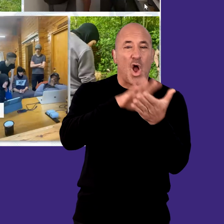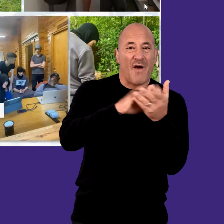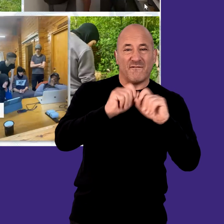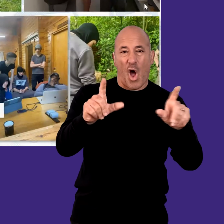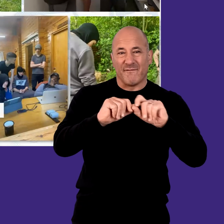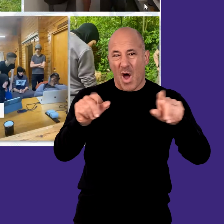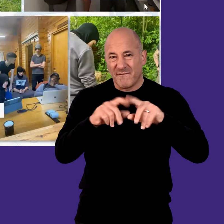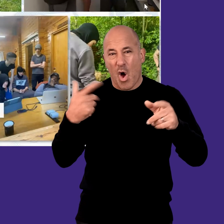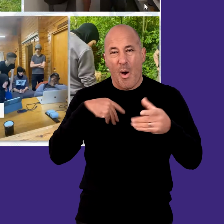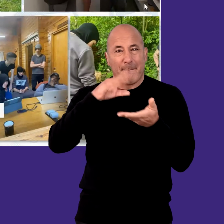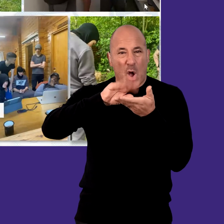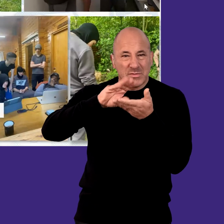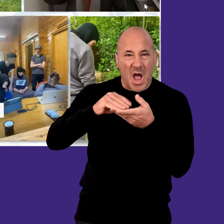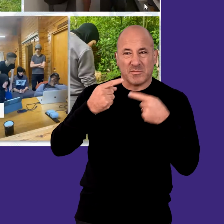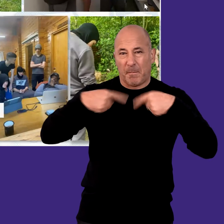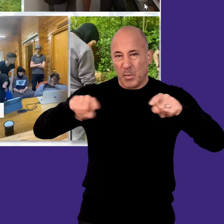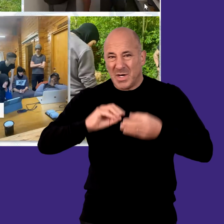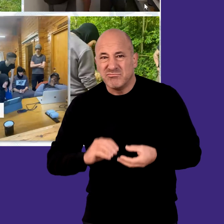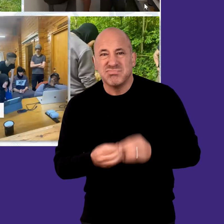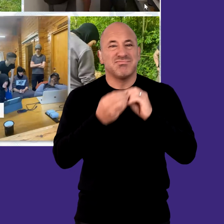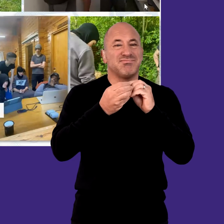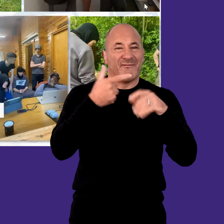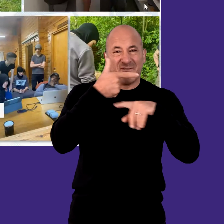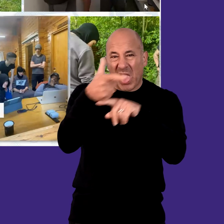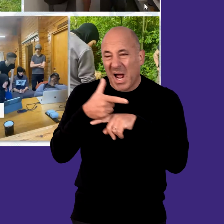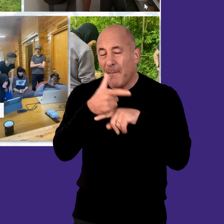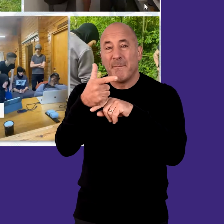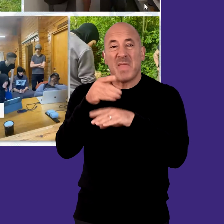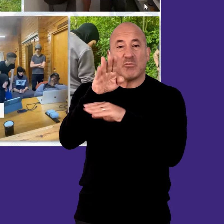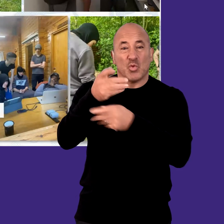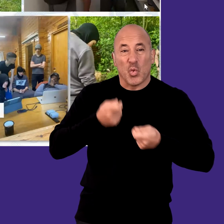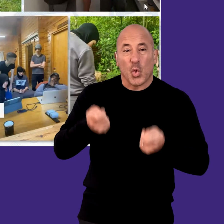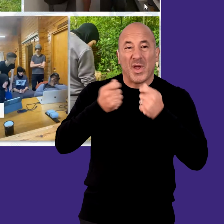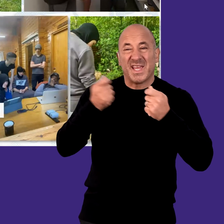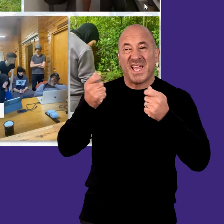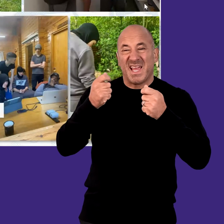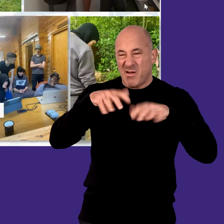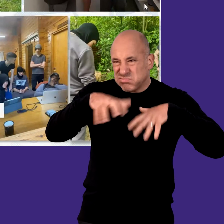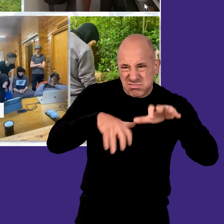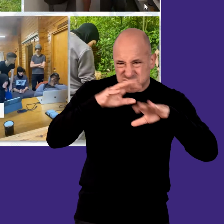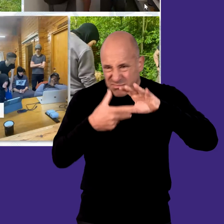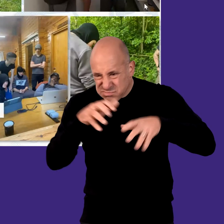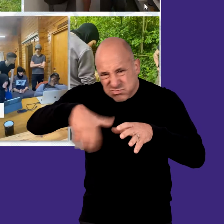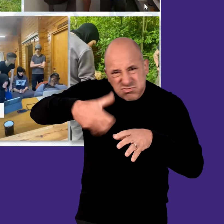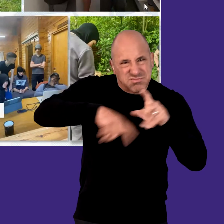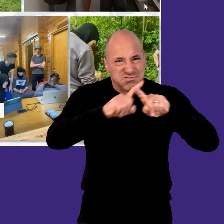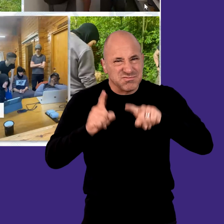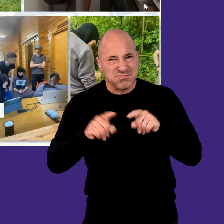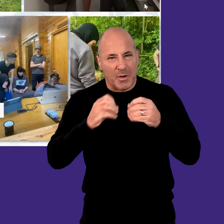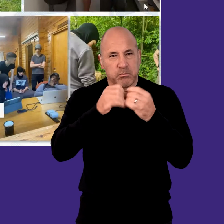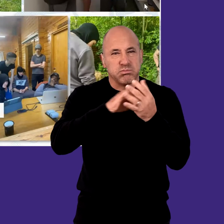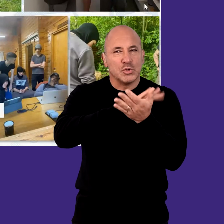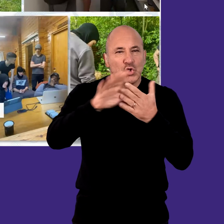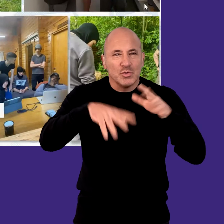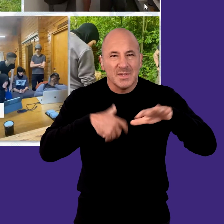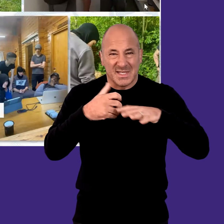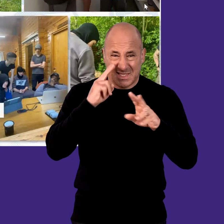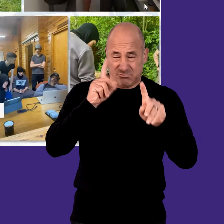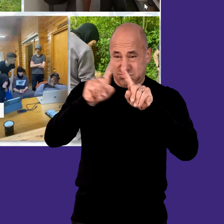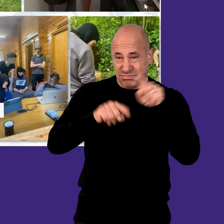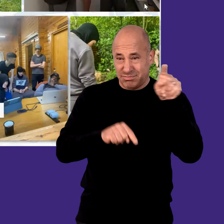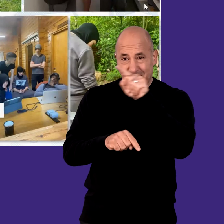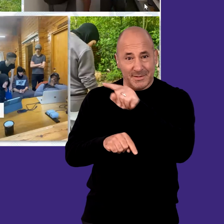some vlogging, they did podcasts, they did music making, they did filmmaking, they did outdoor cooking, they did